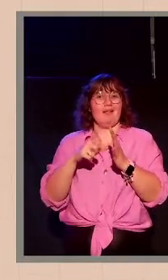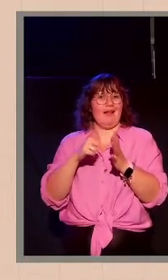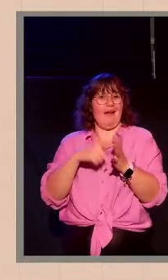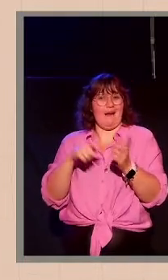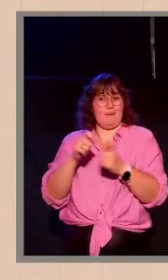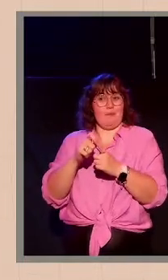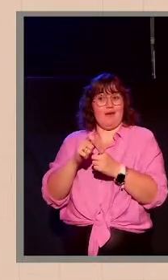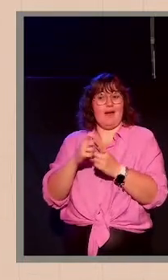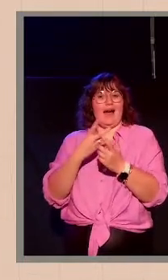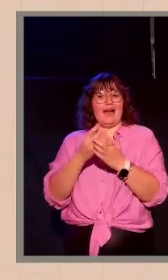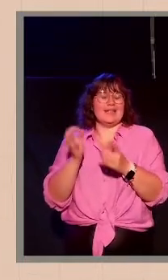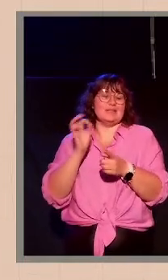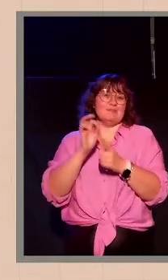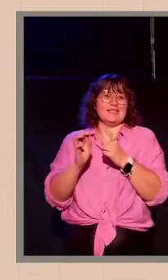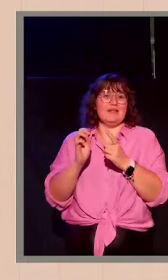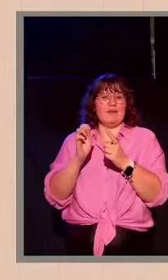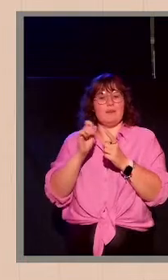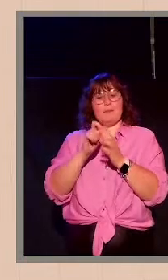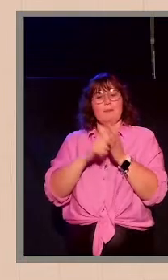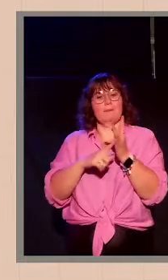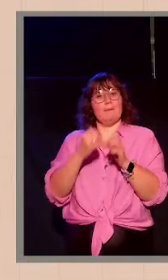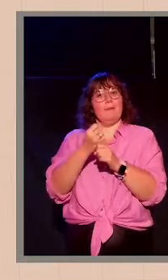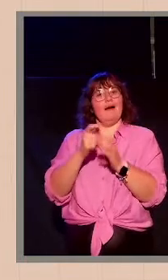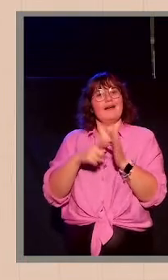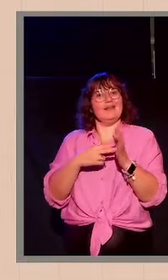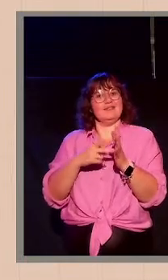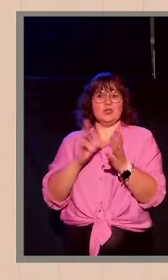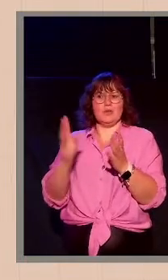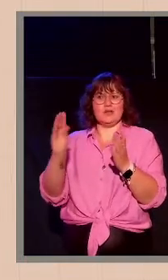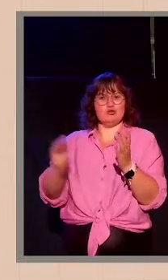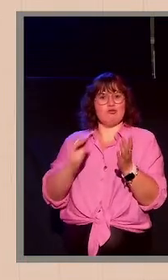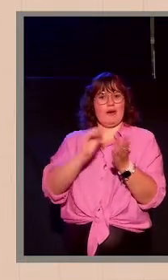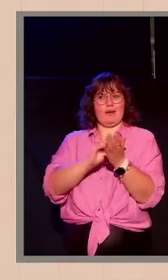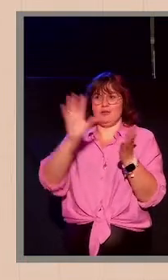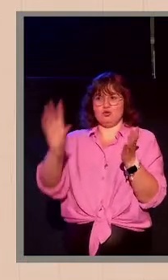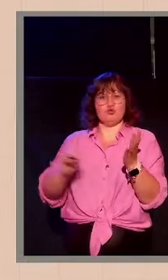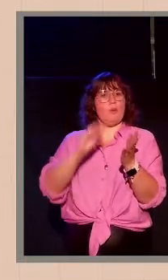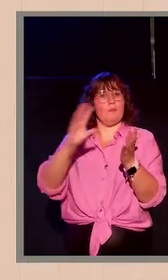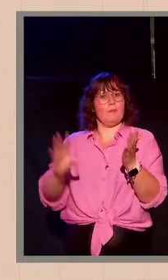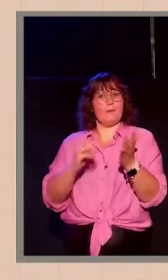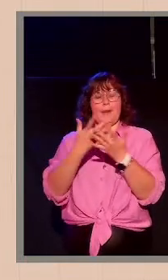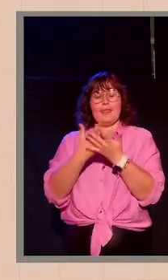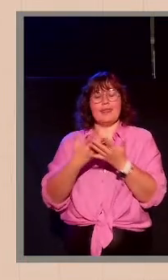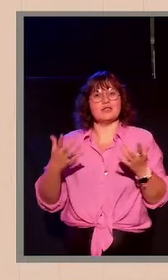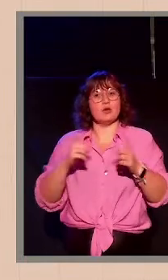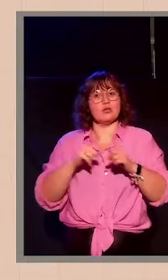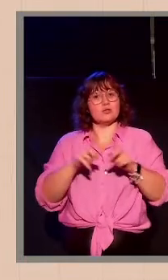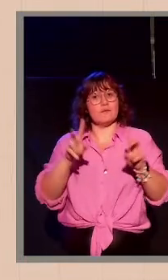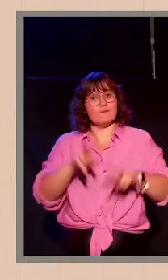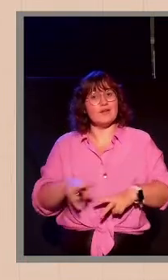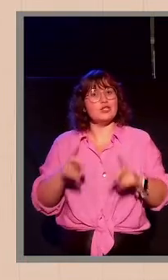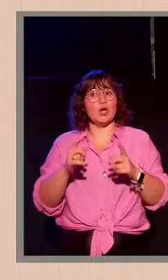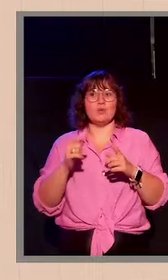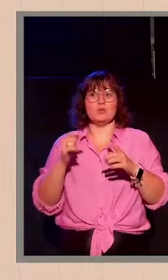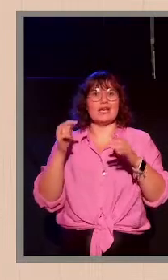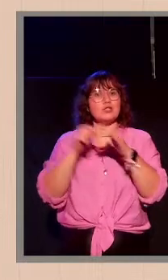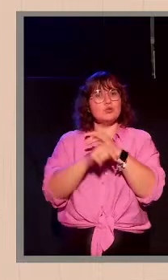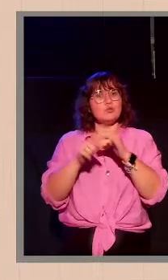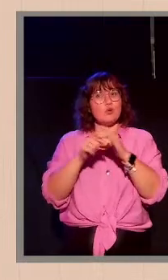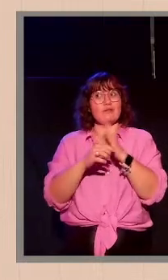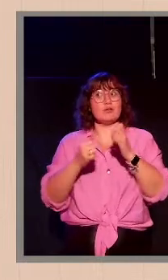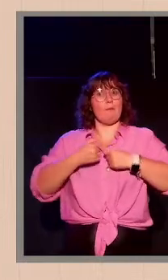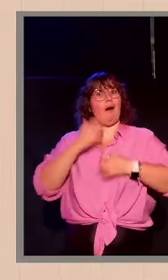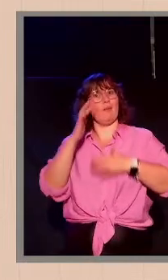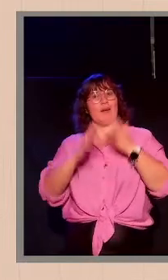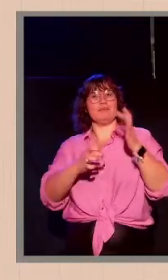of plugins that you just drag and drop into Ableton. And there's a whole load of videos and tutorials on my website to show how